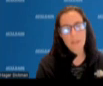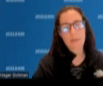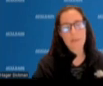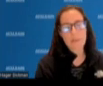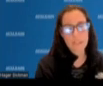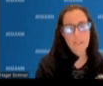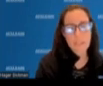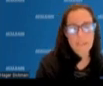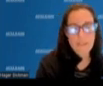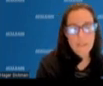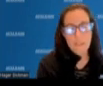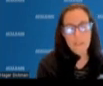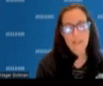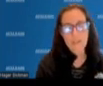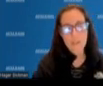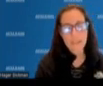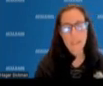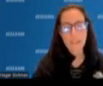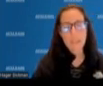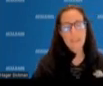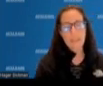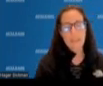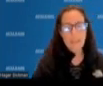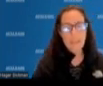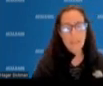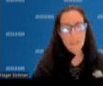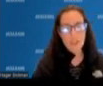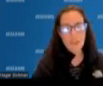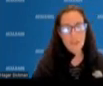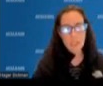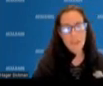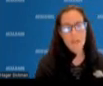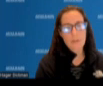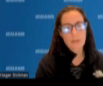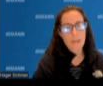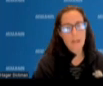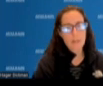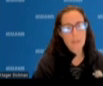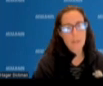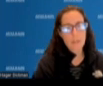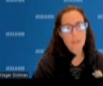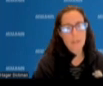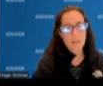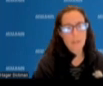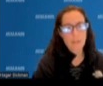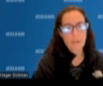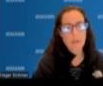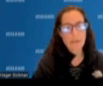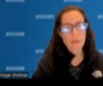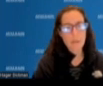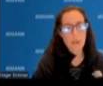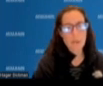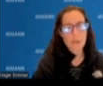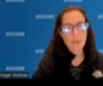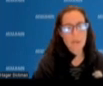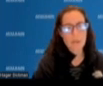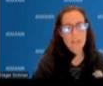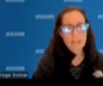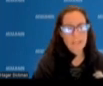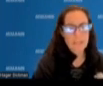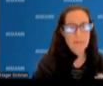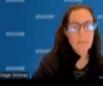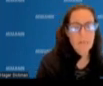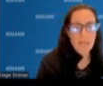our Republican representatives in California and making sure that they know that in California voters